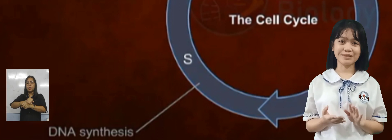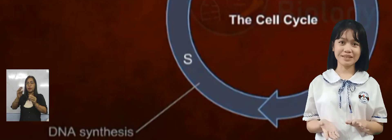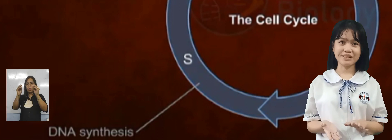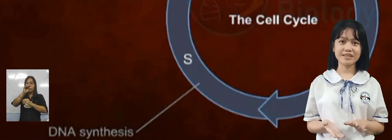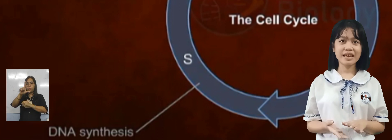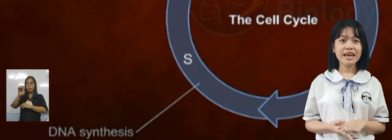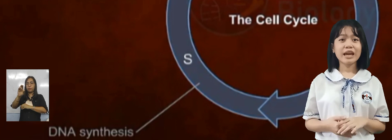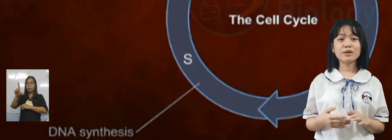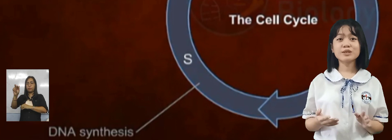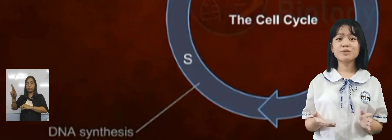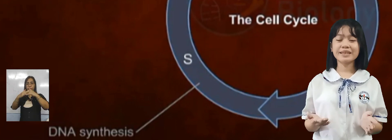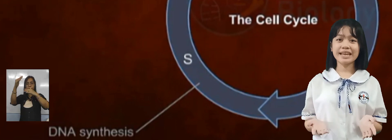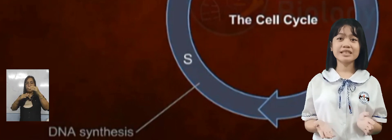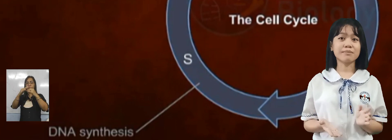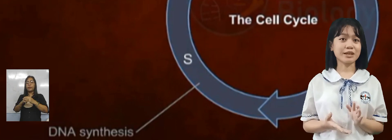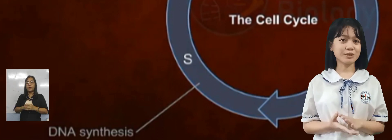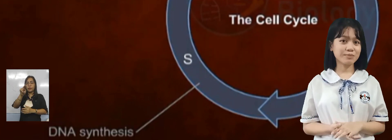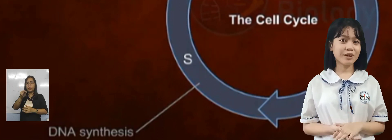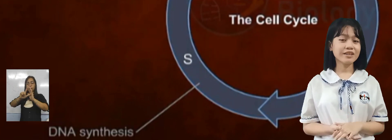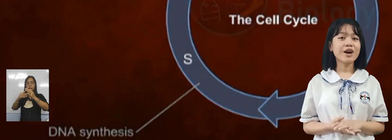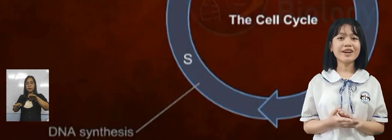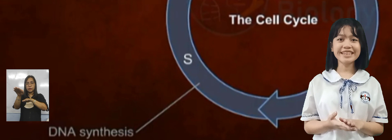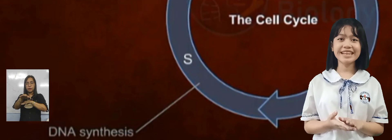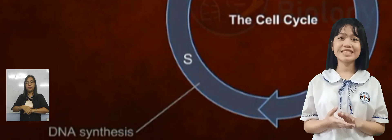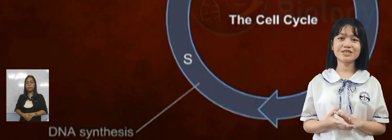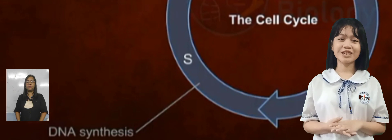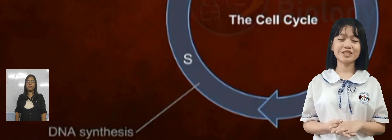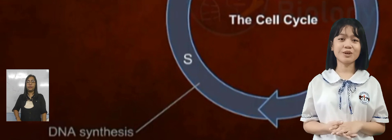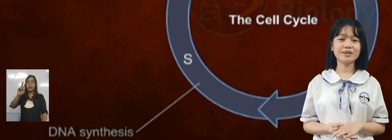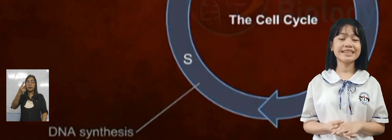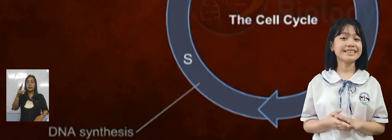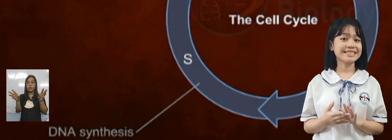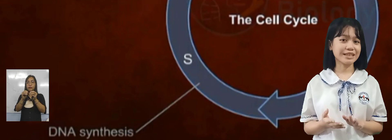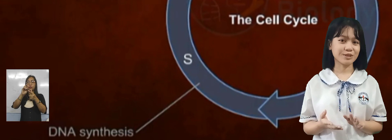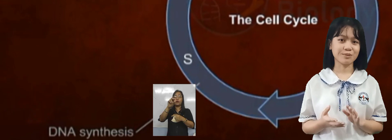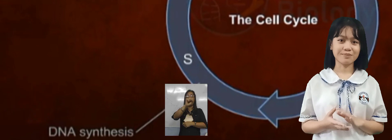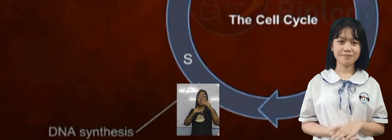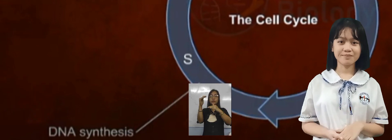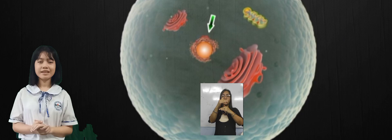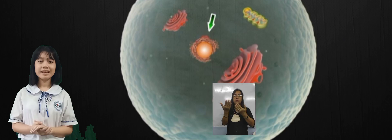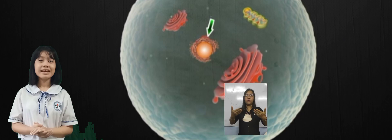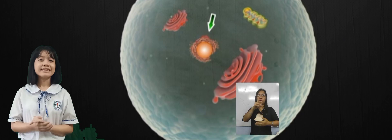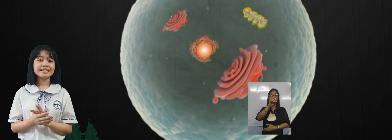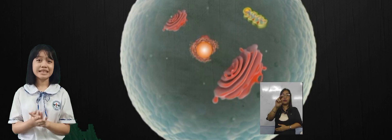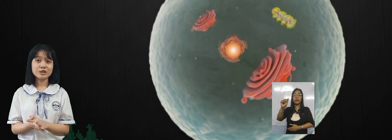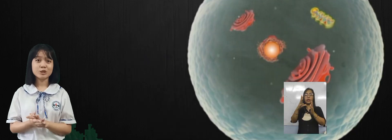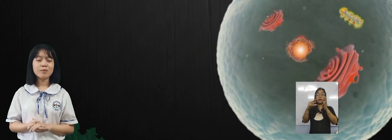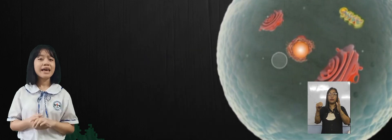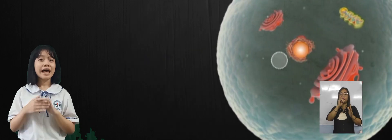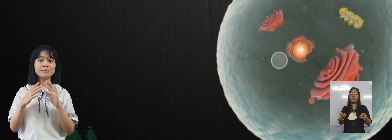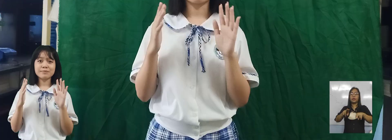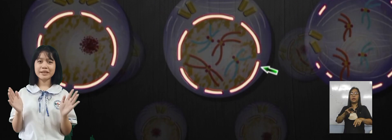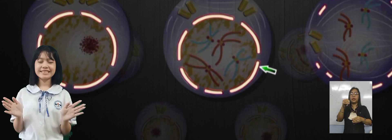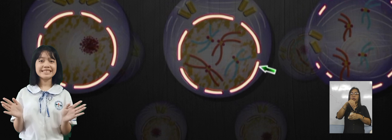in its nucleus. It also duplicates a microtubule organizing structure called centrosome. The